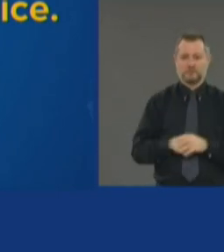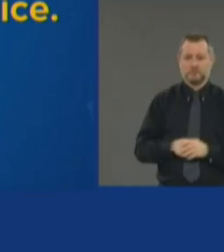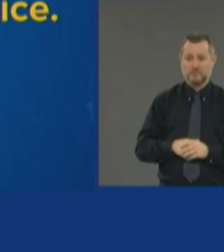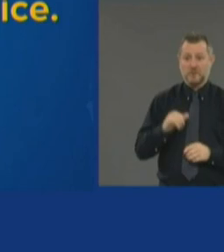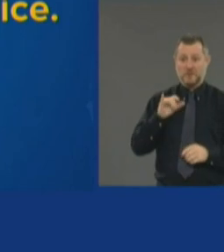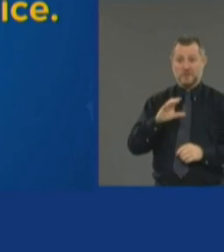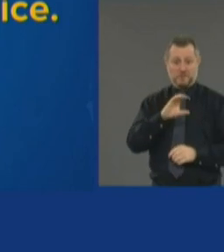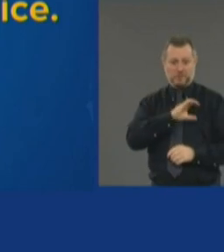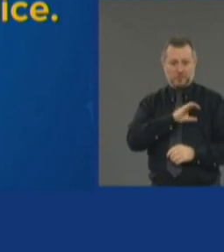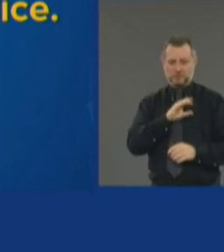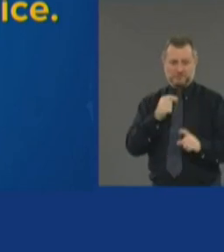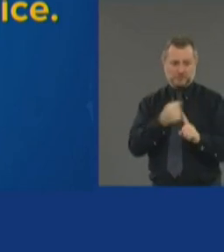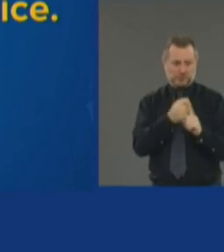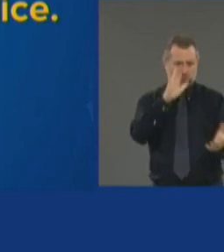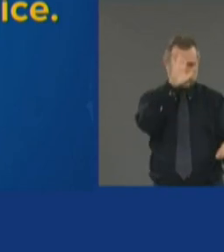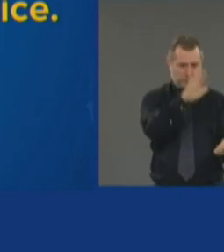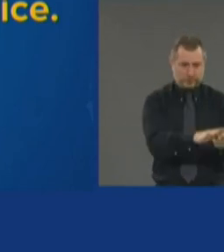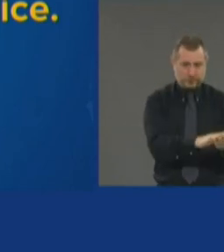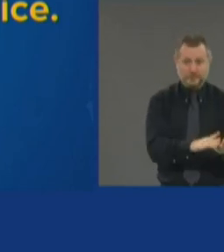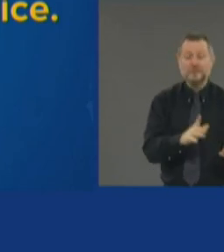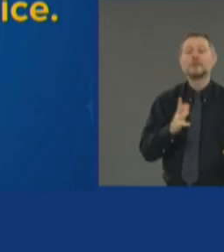the overwhelming majority,